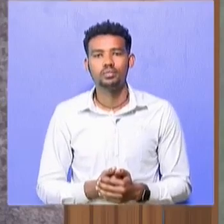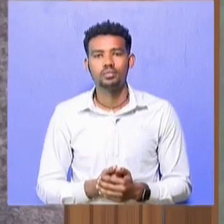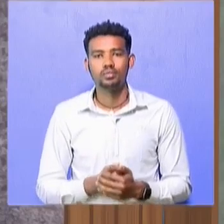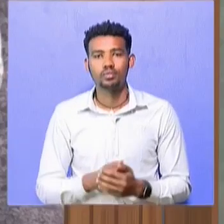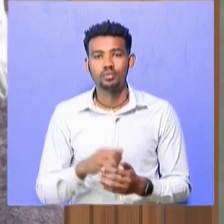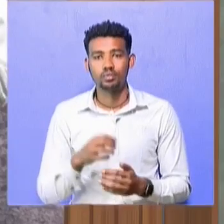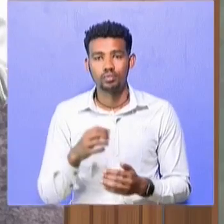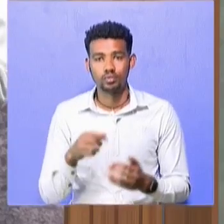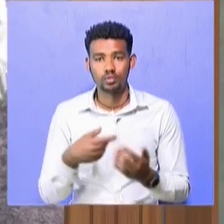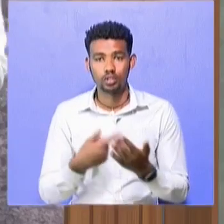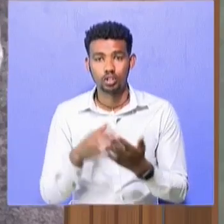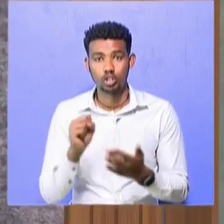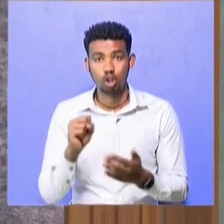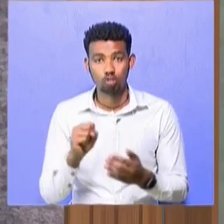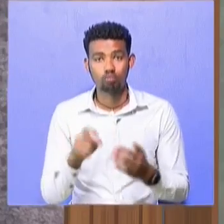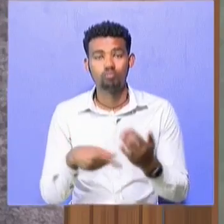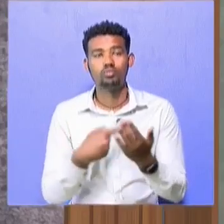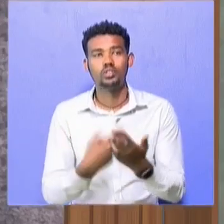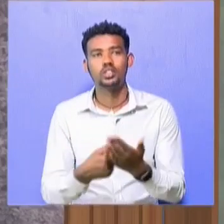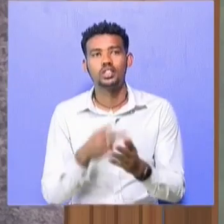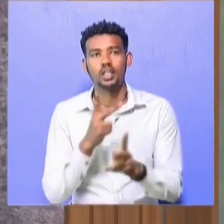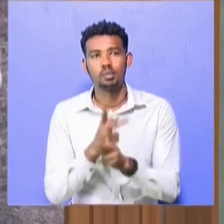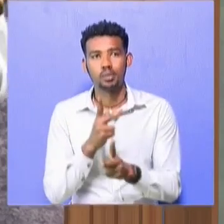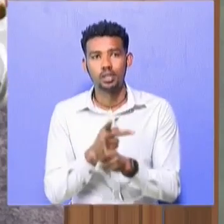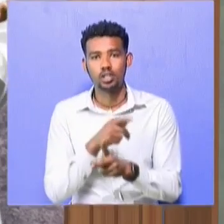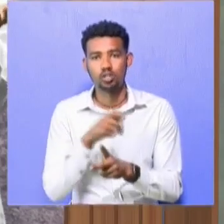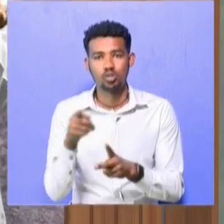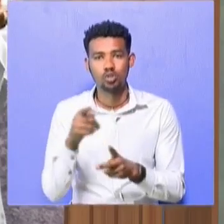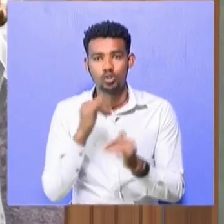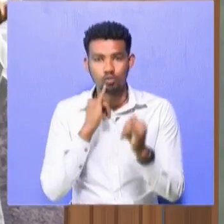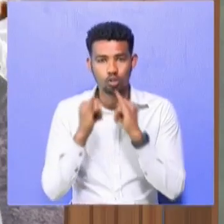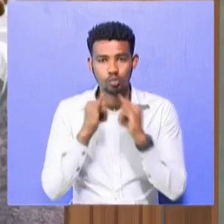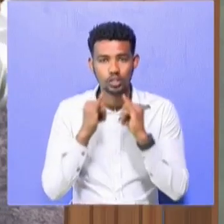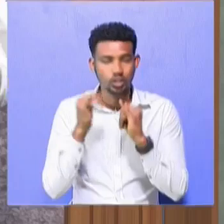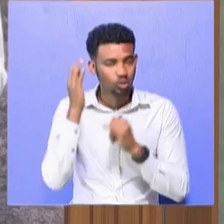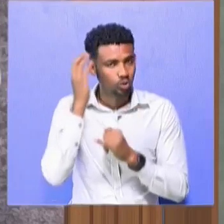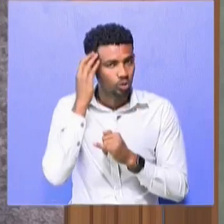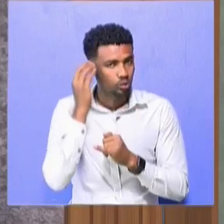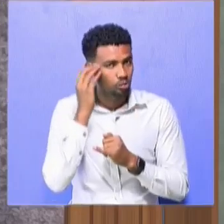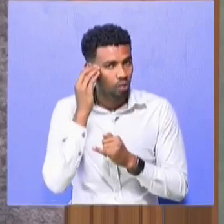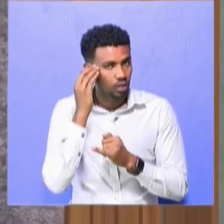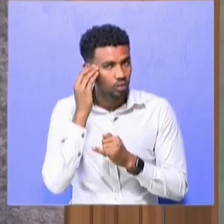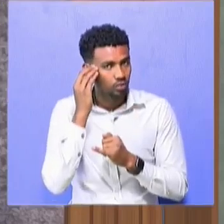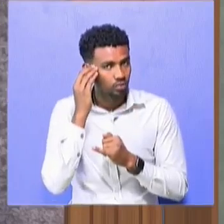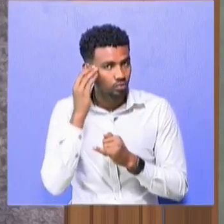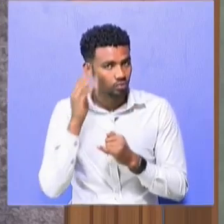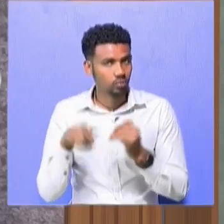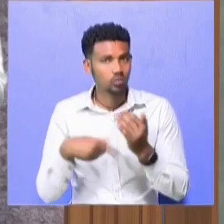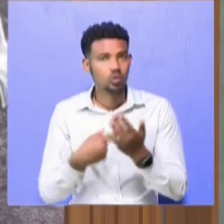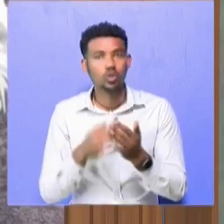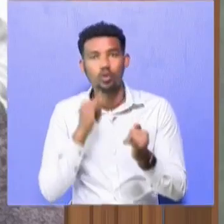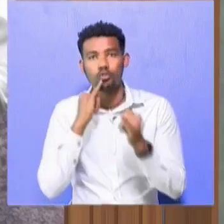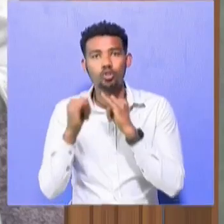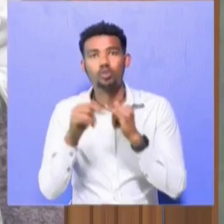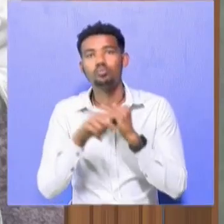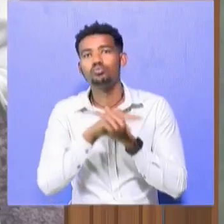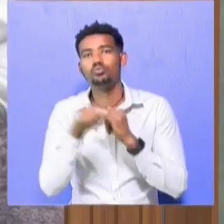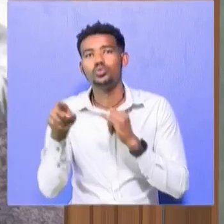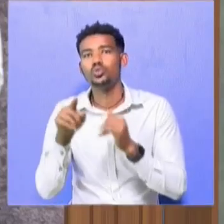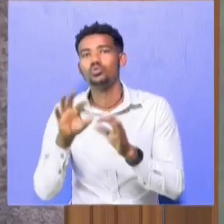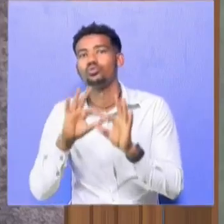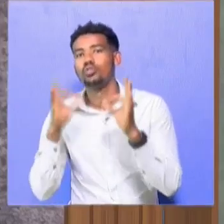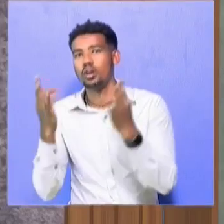So, keeping all this information in your mind and inform to your parents